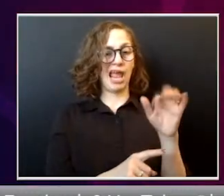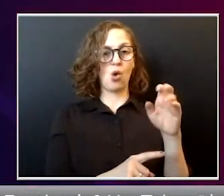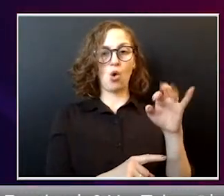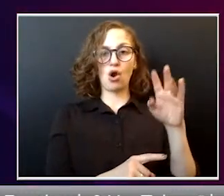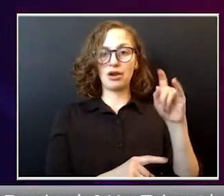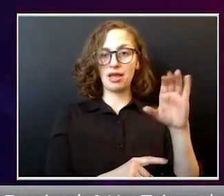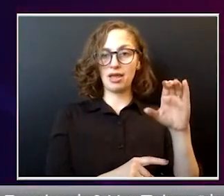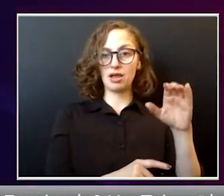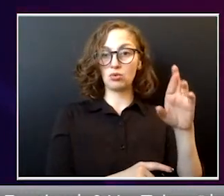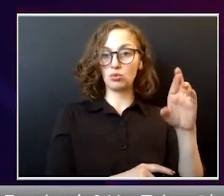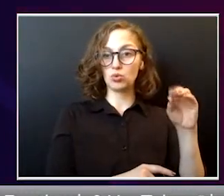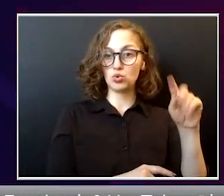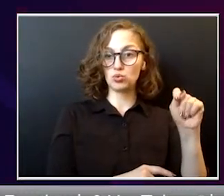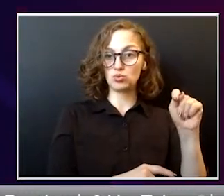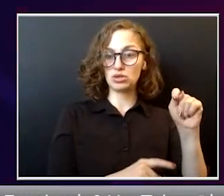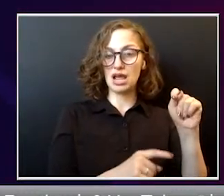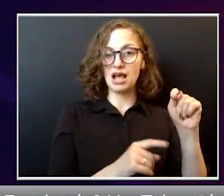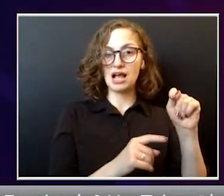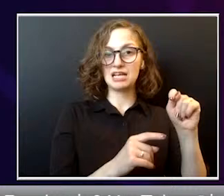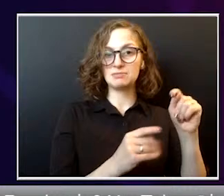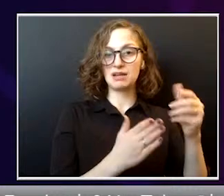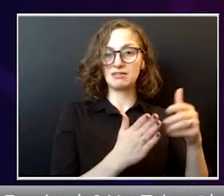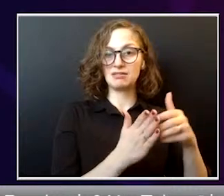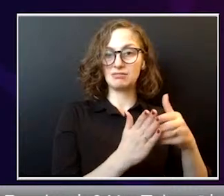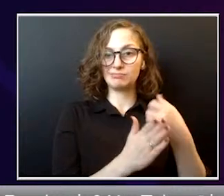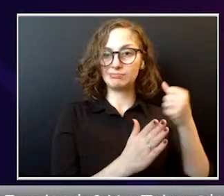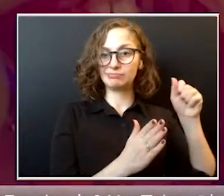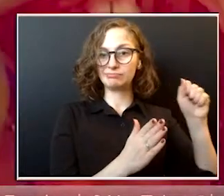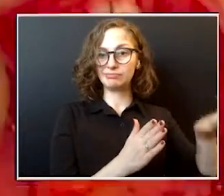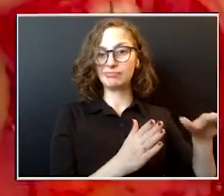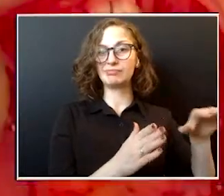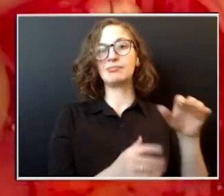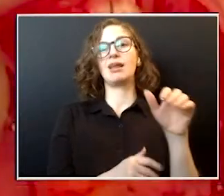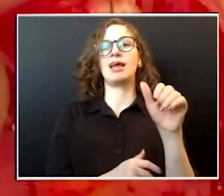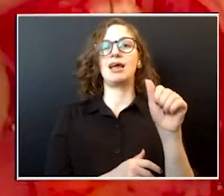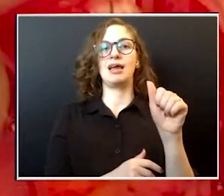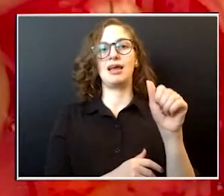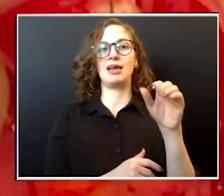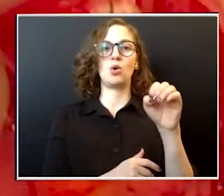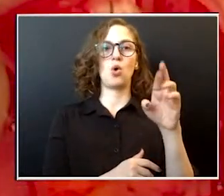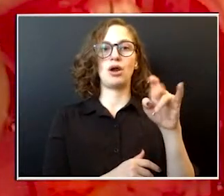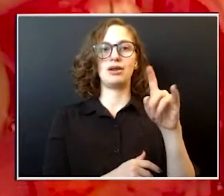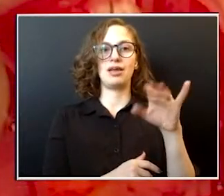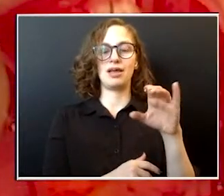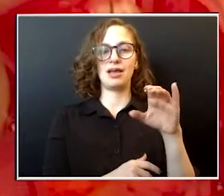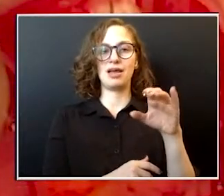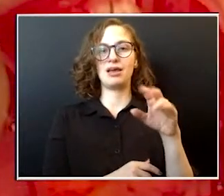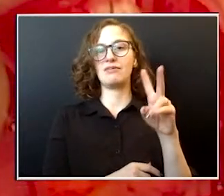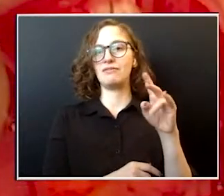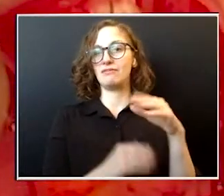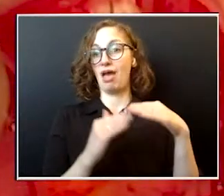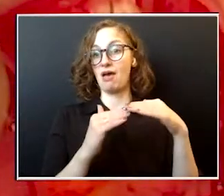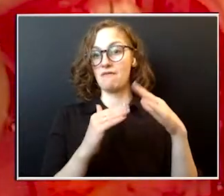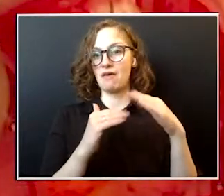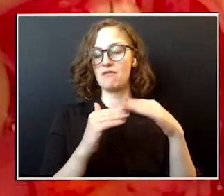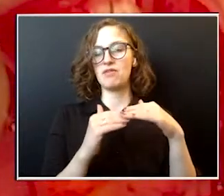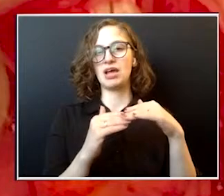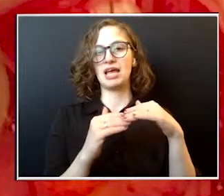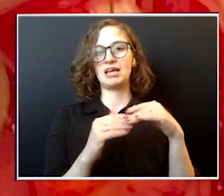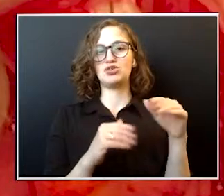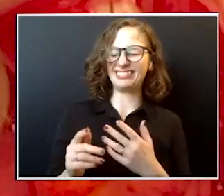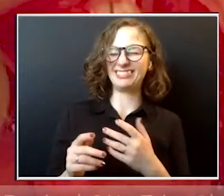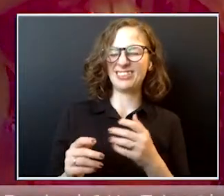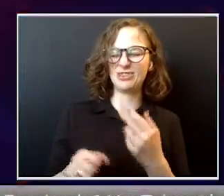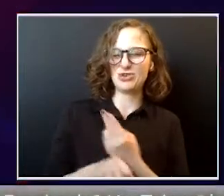aortic valve is resuspended. So there's his valve. Is resuspended within this tightly woven